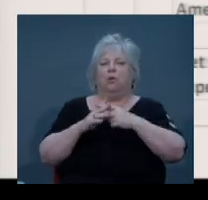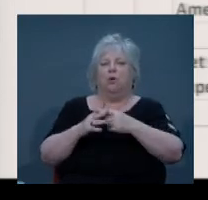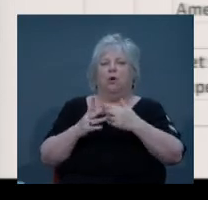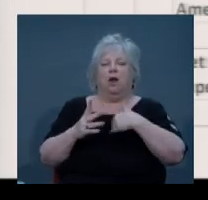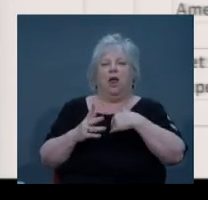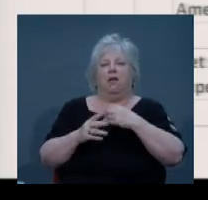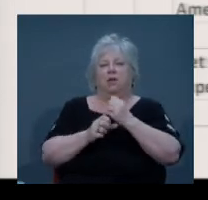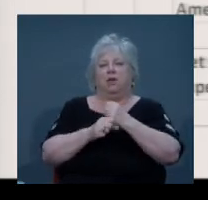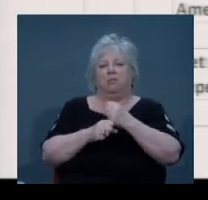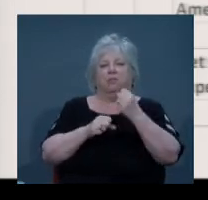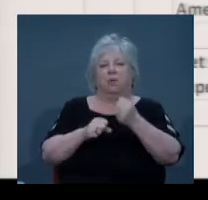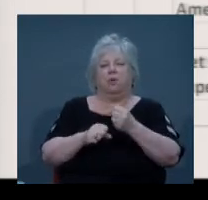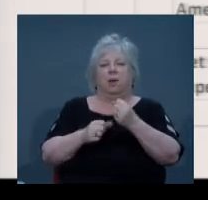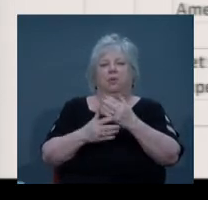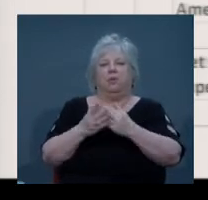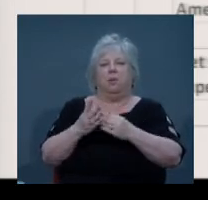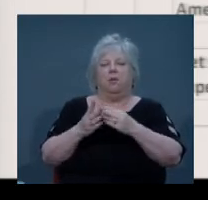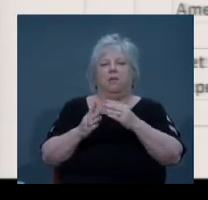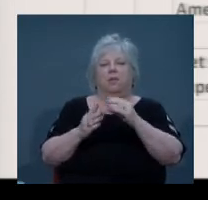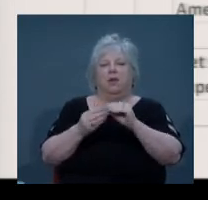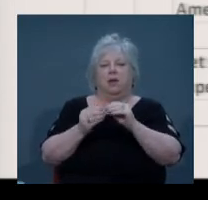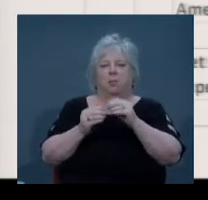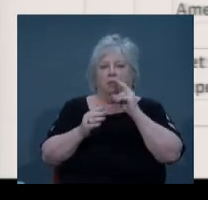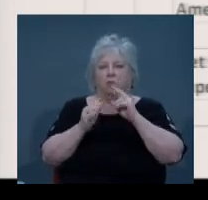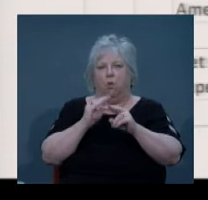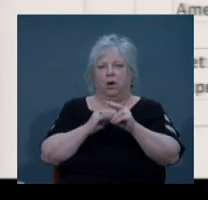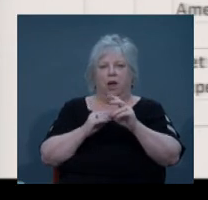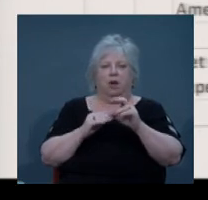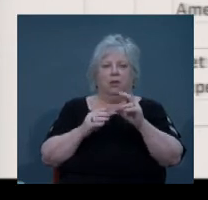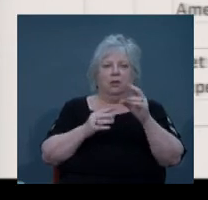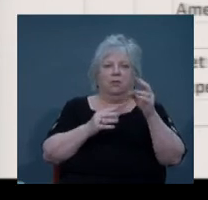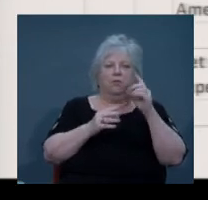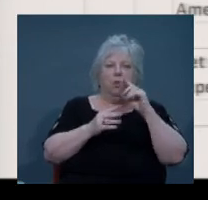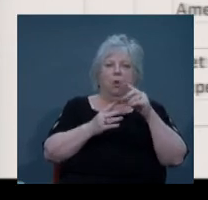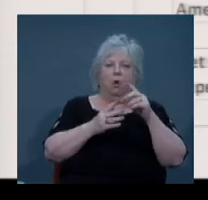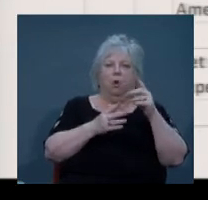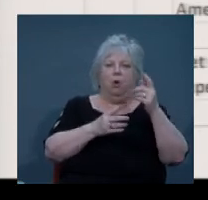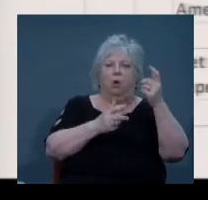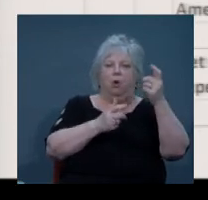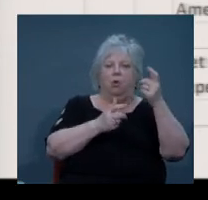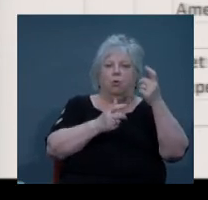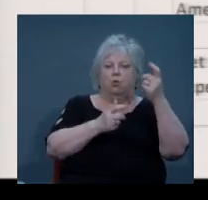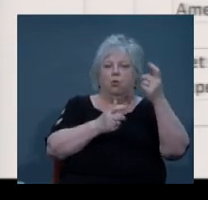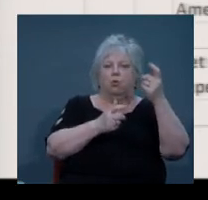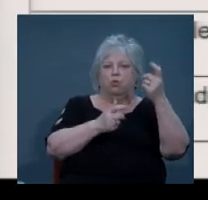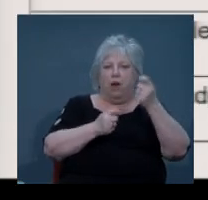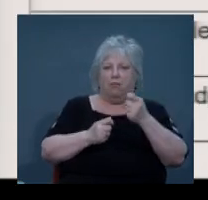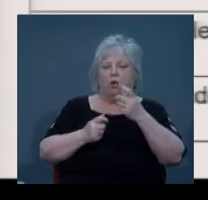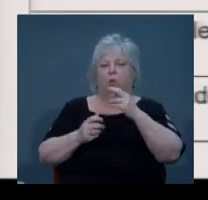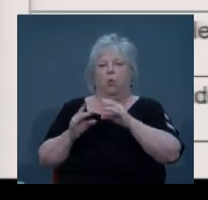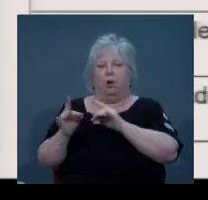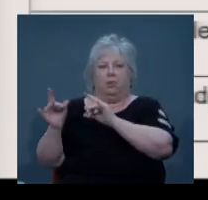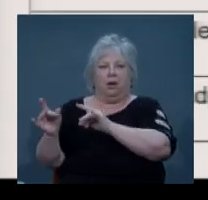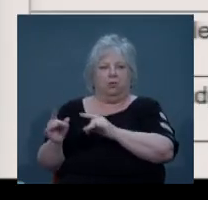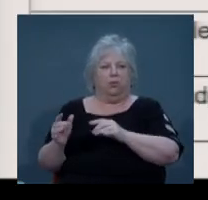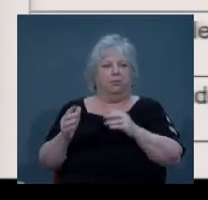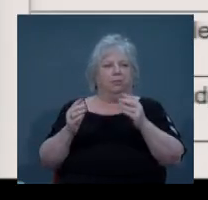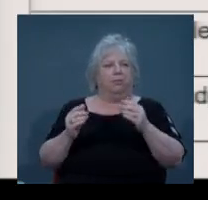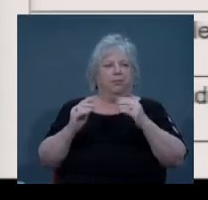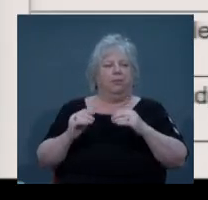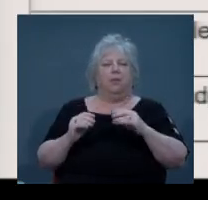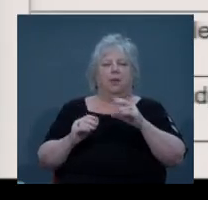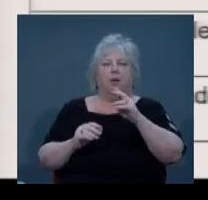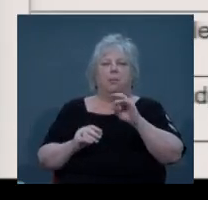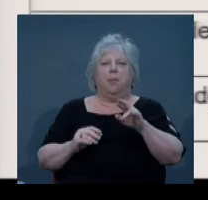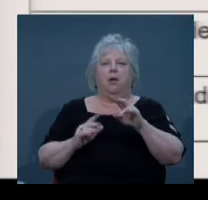of those expenditure forecasts or revenue forecasts. So on the next slide, the mayor has talked about